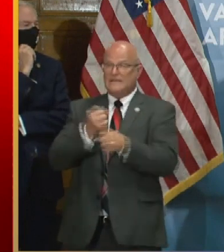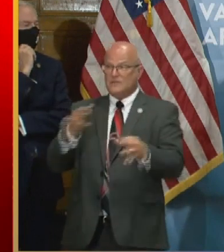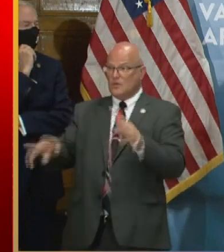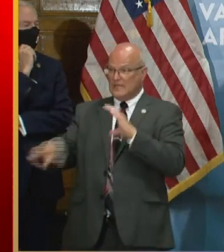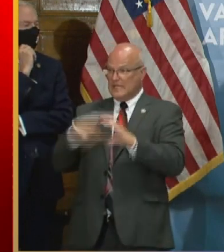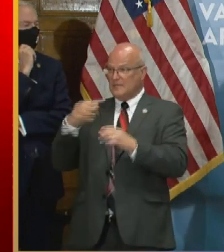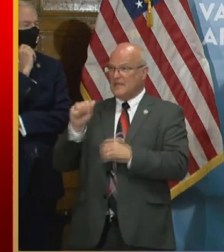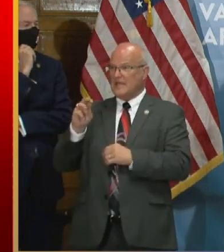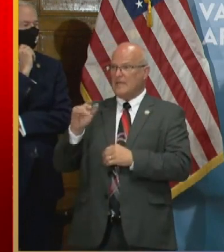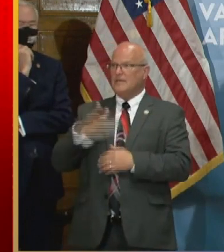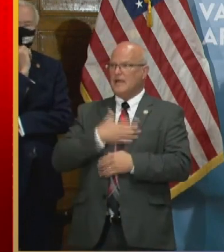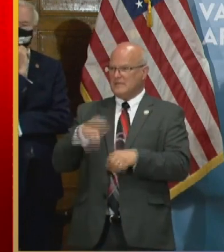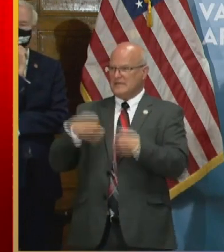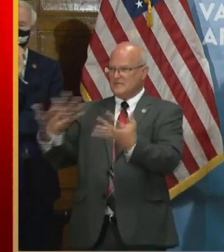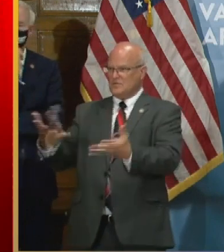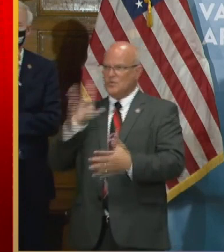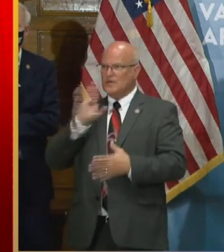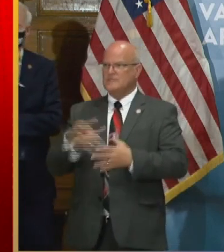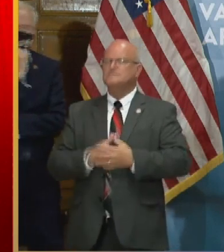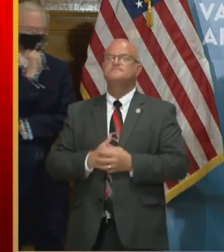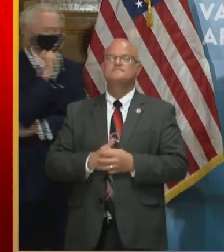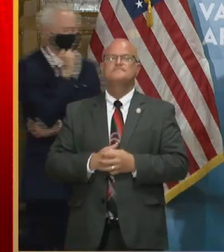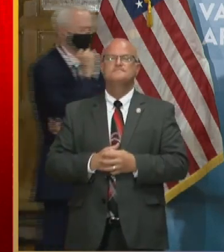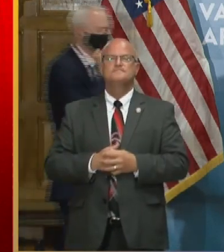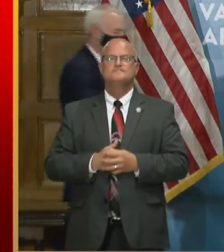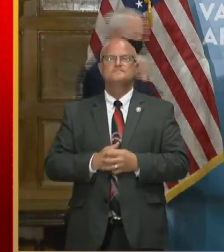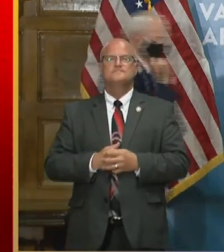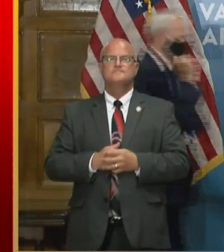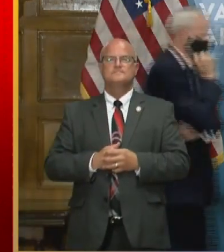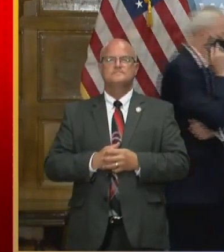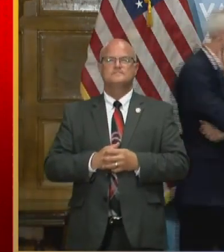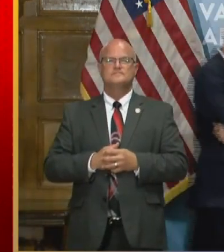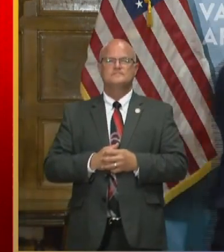want to email Amy, we'll be happy to get those to you.